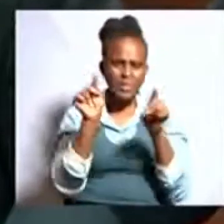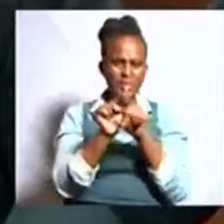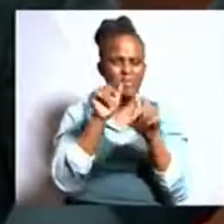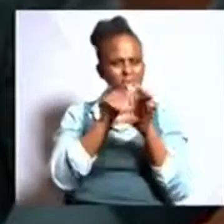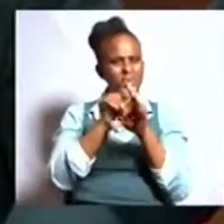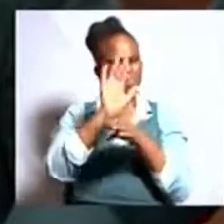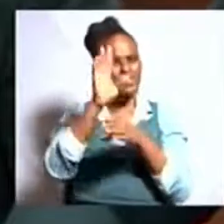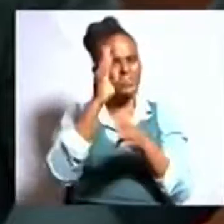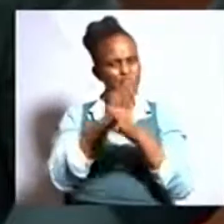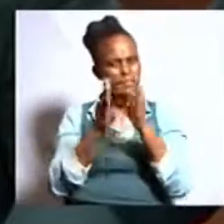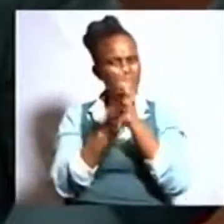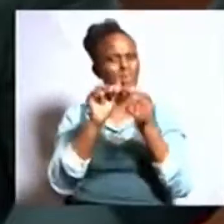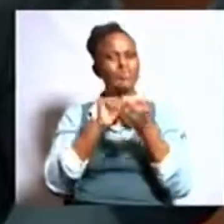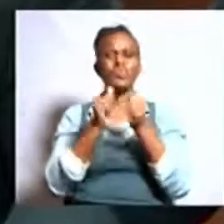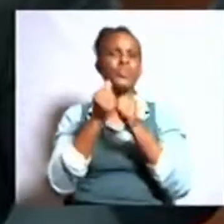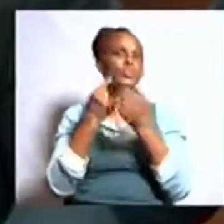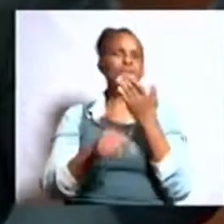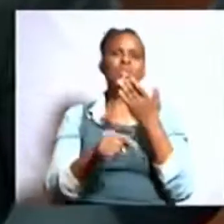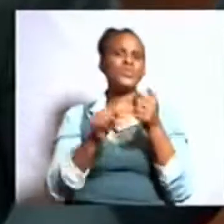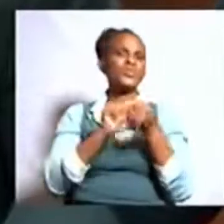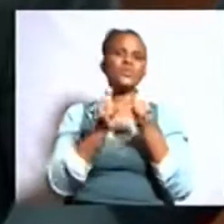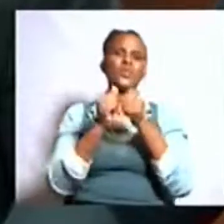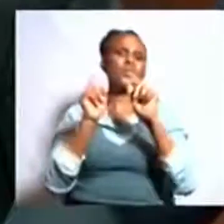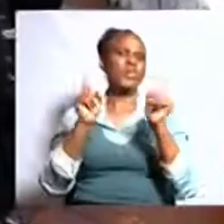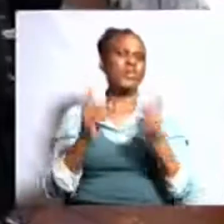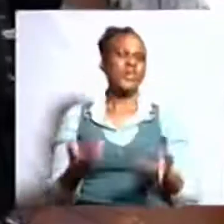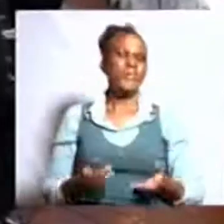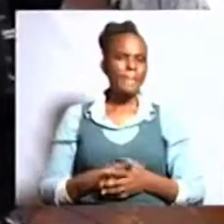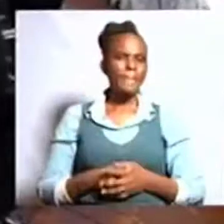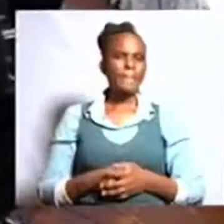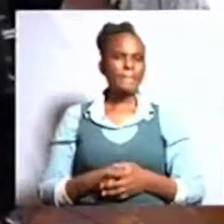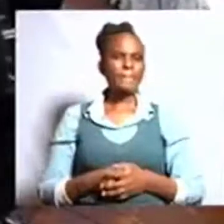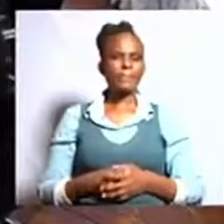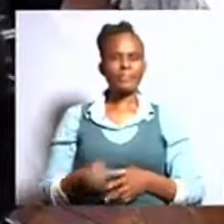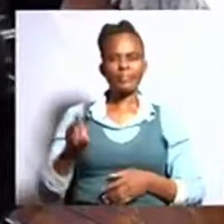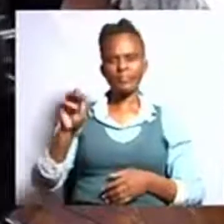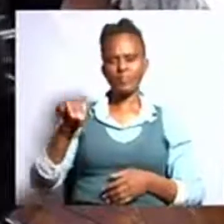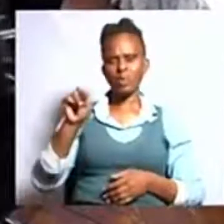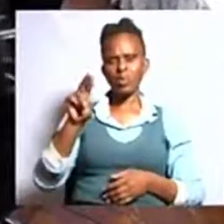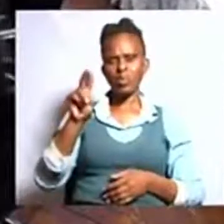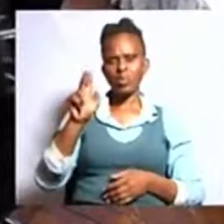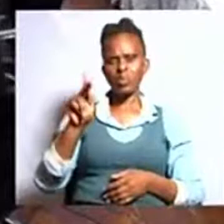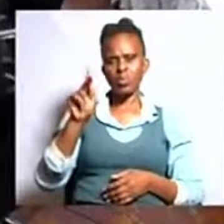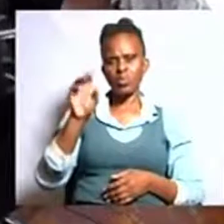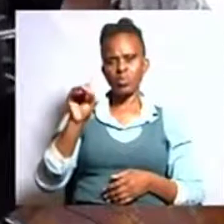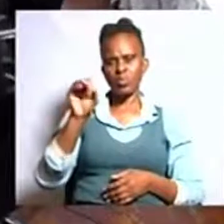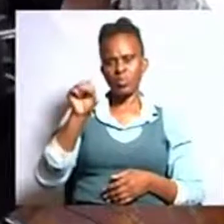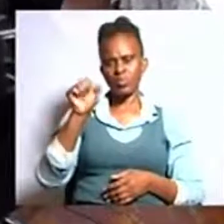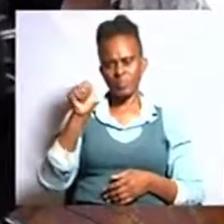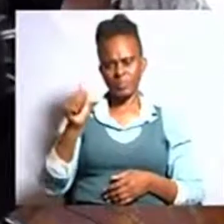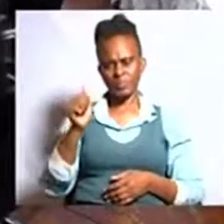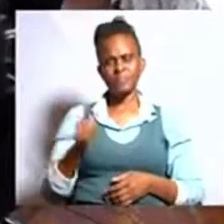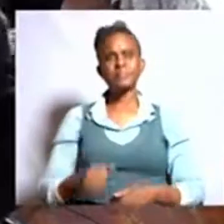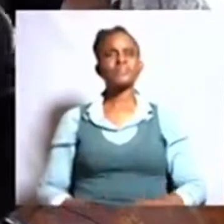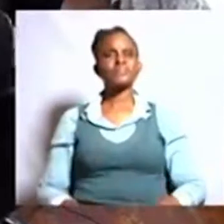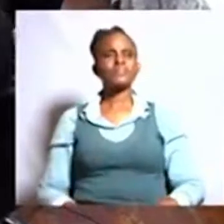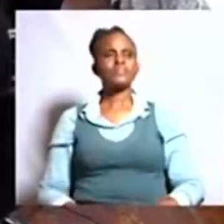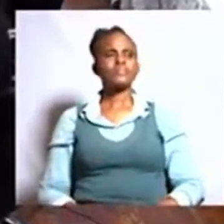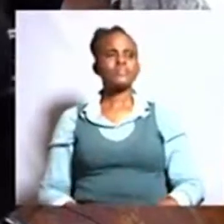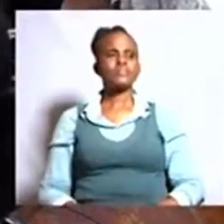infrastructure? What is the problem? Where was the problem? Honorable Mkosa, you can chip in before. Chair, there are